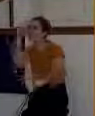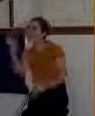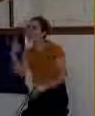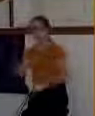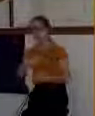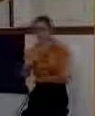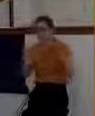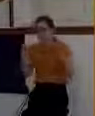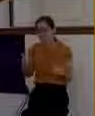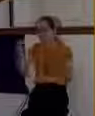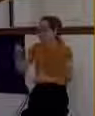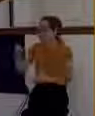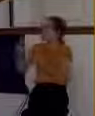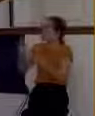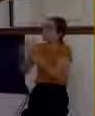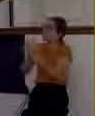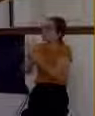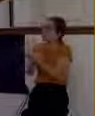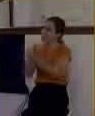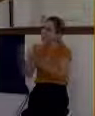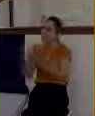Put your faith in him.